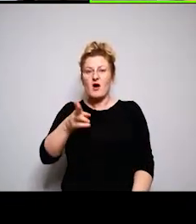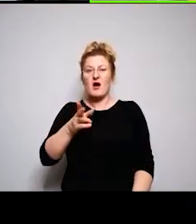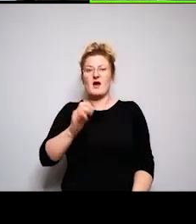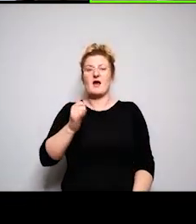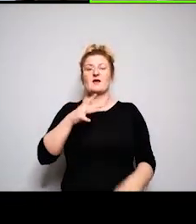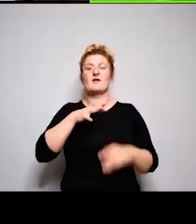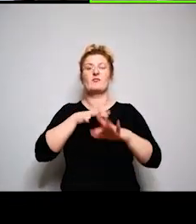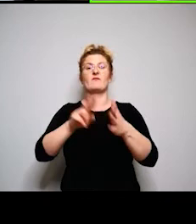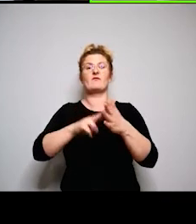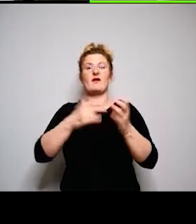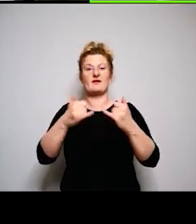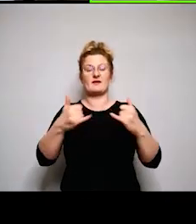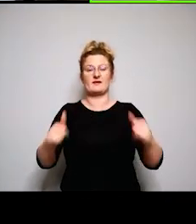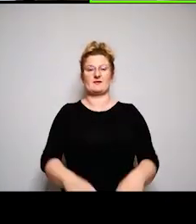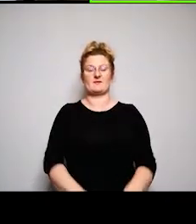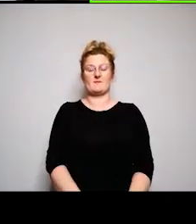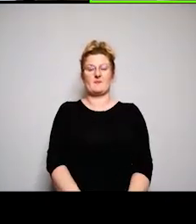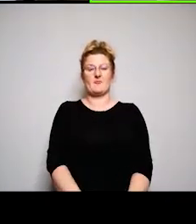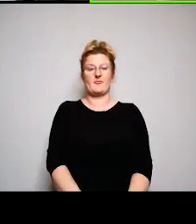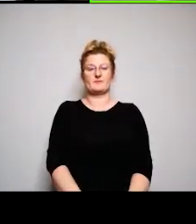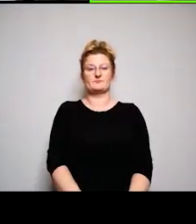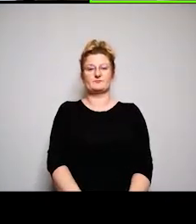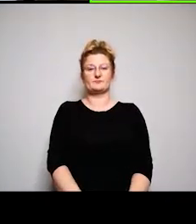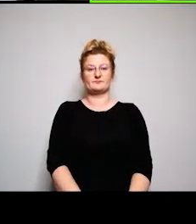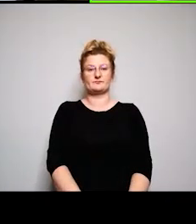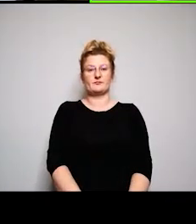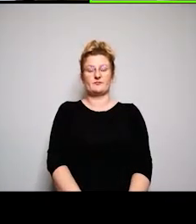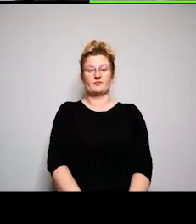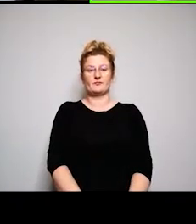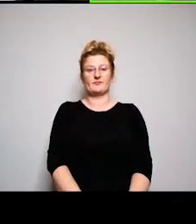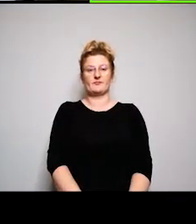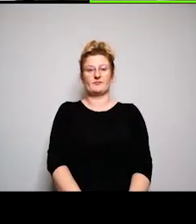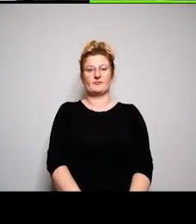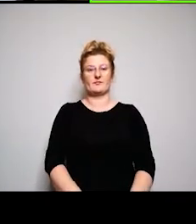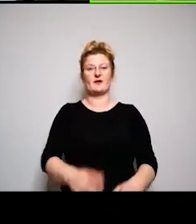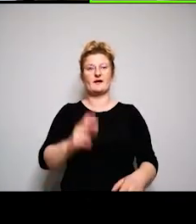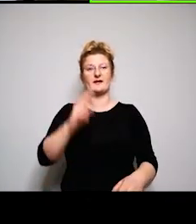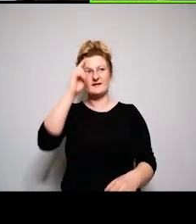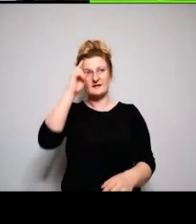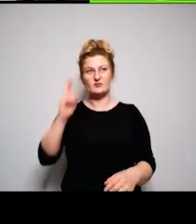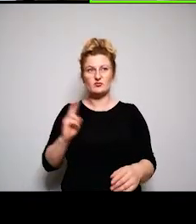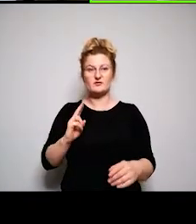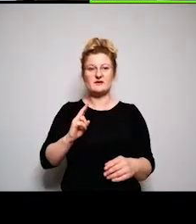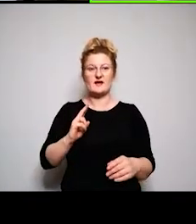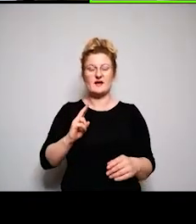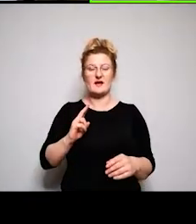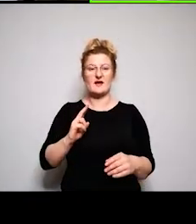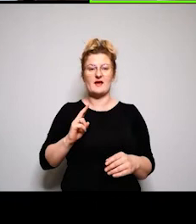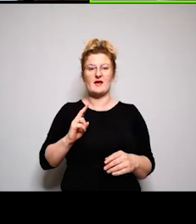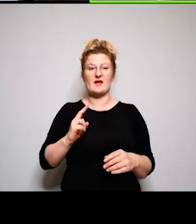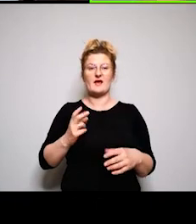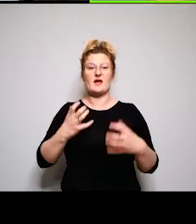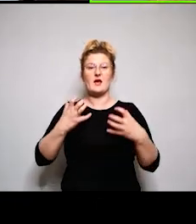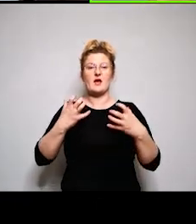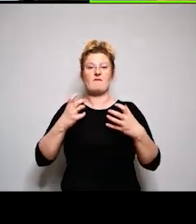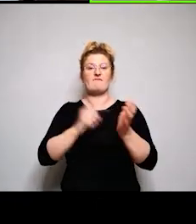key aspect as well. I've worked for a while in Terre des Hommes. I don't know if you're,